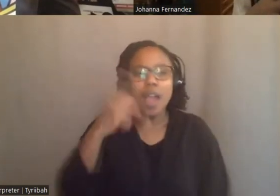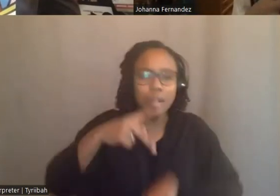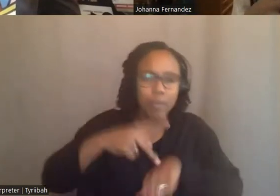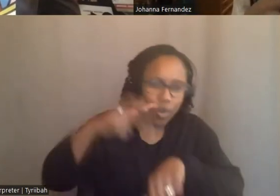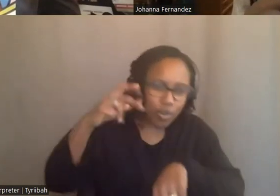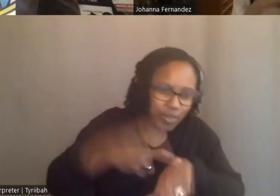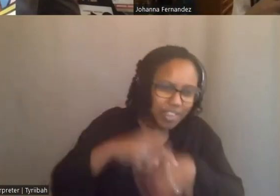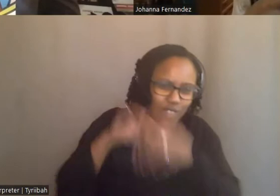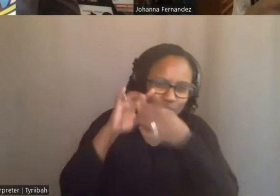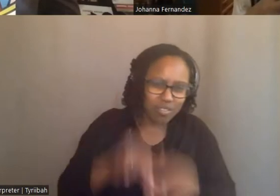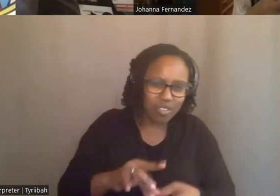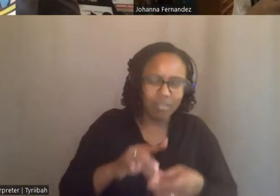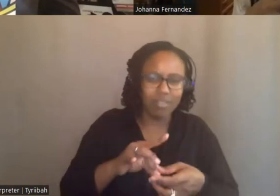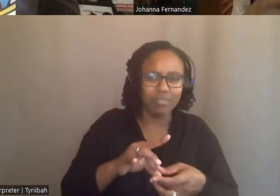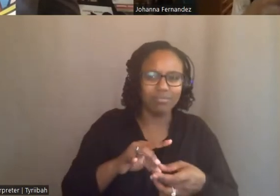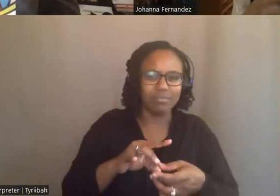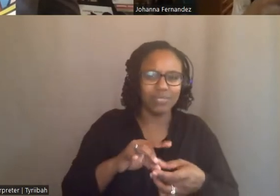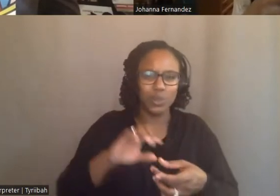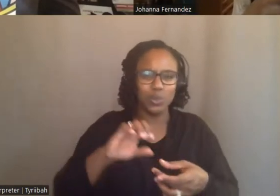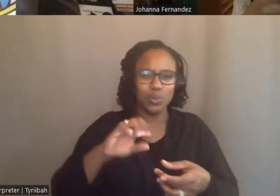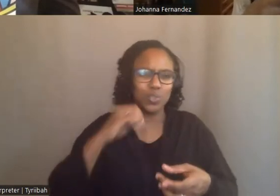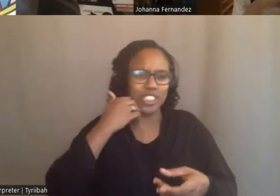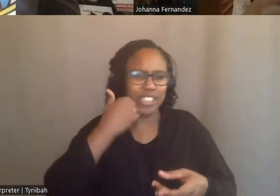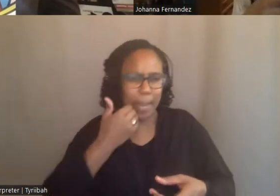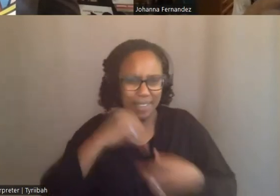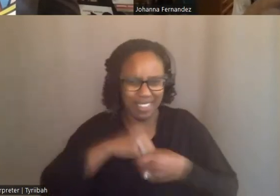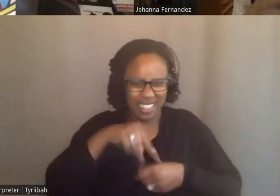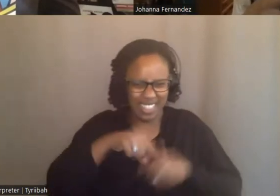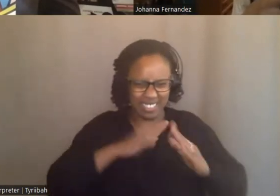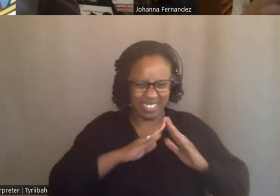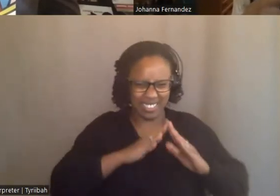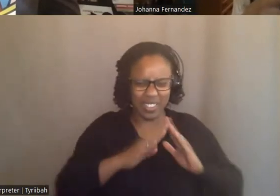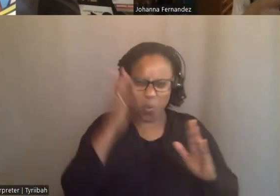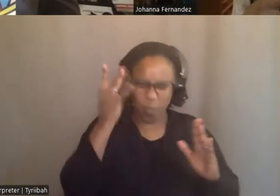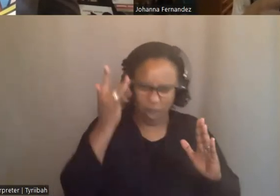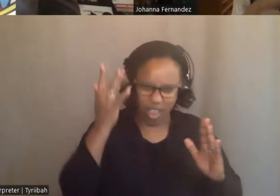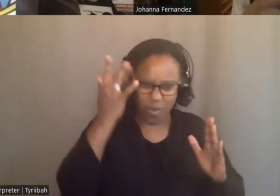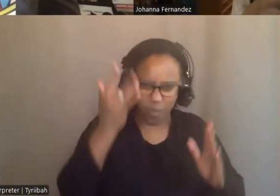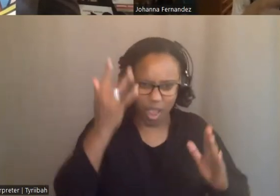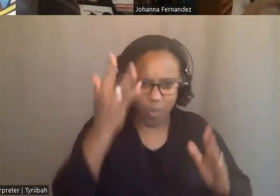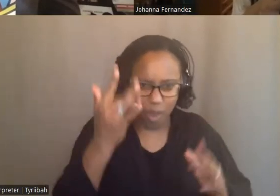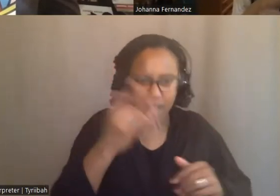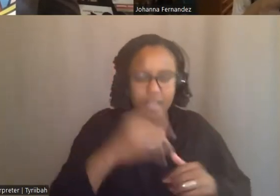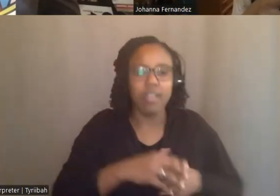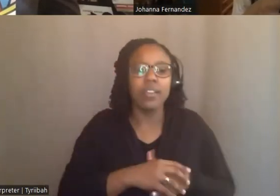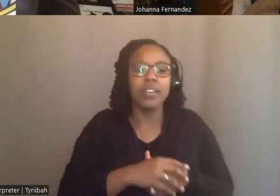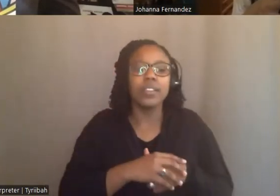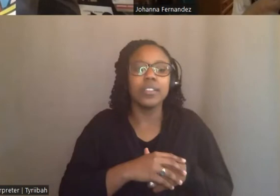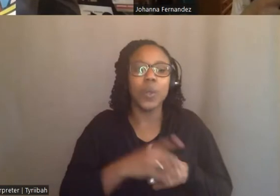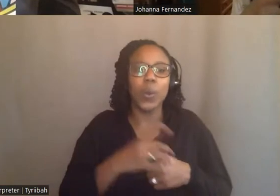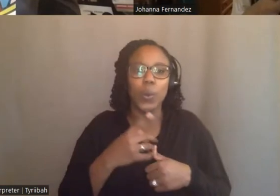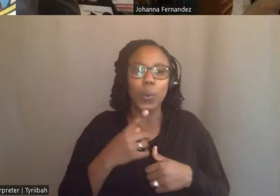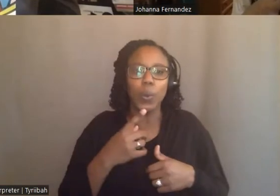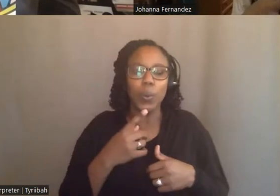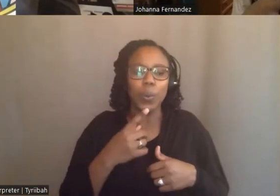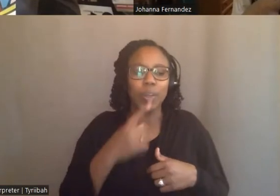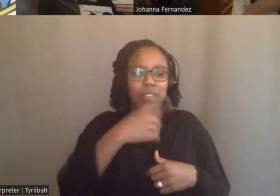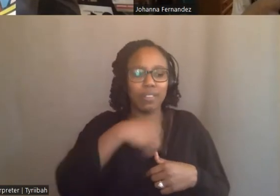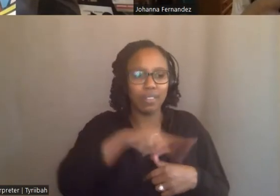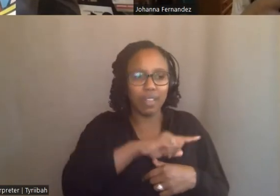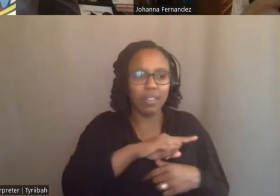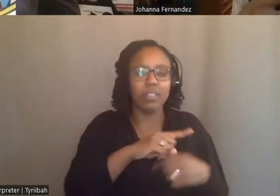shame in this town? And we came along to stand up and